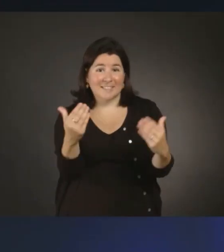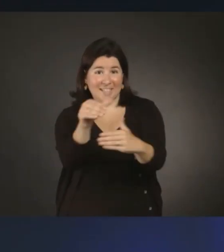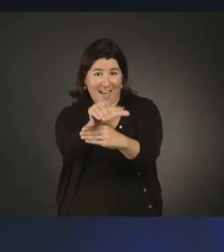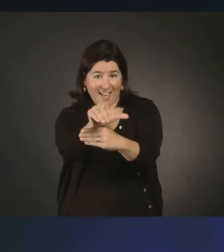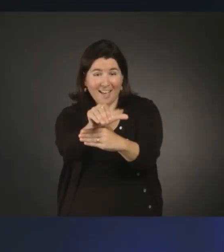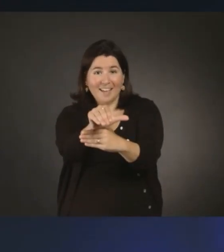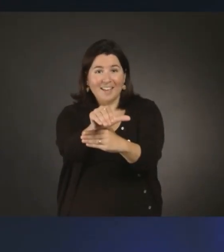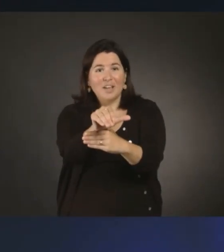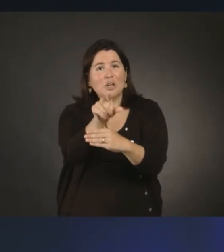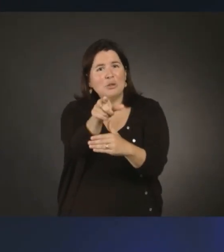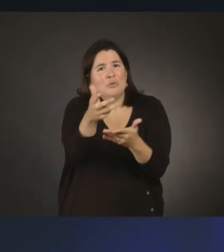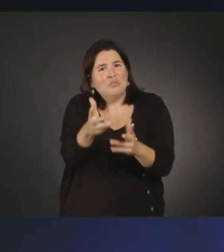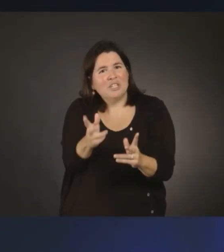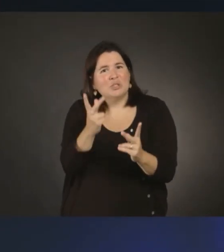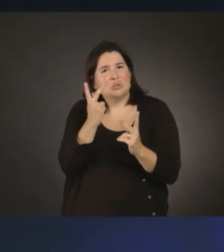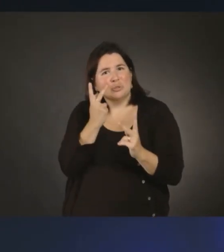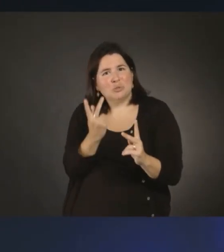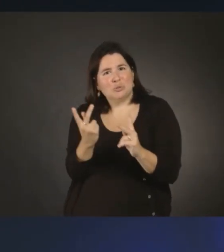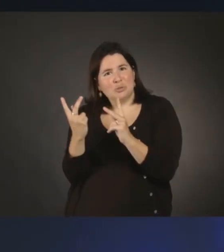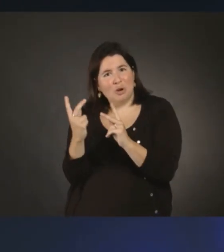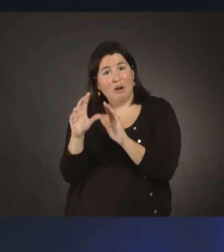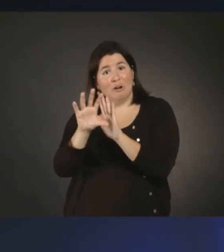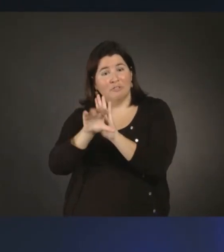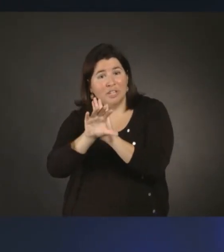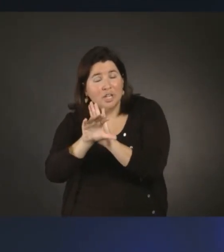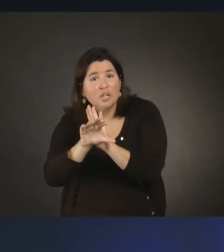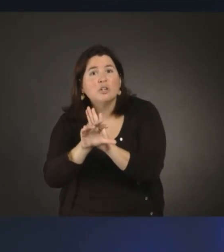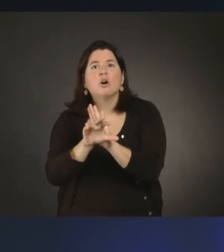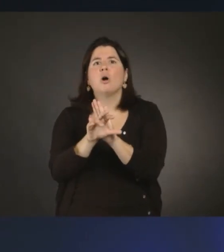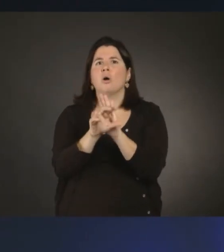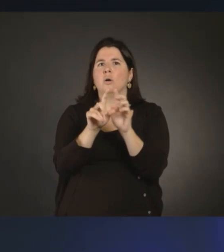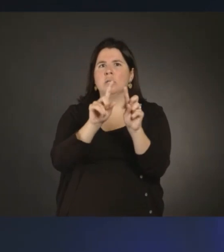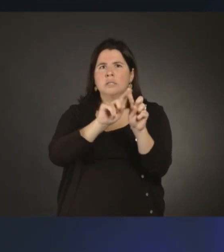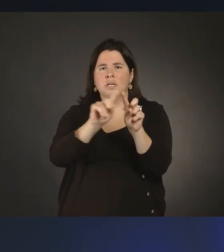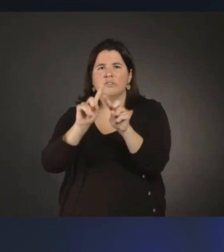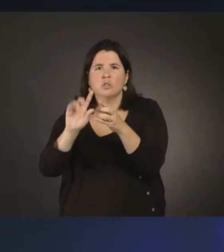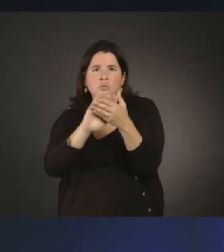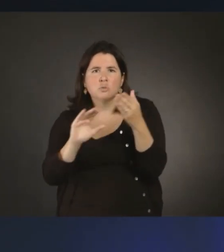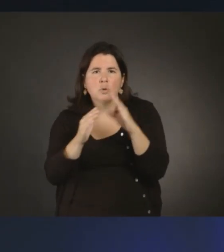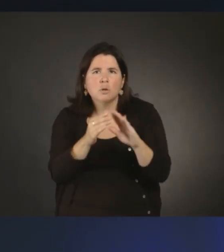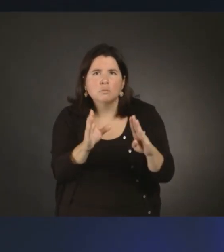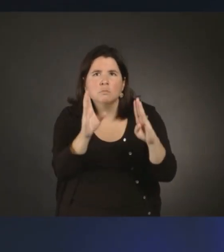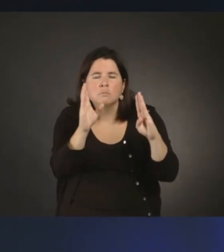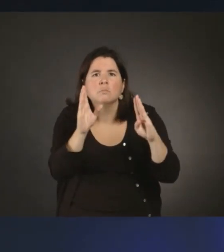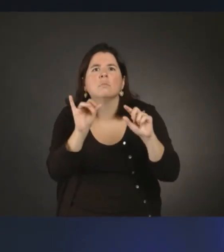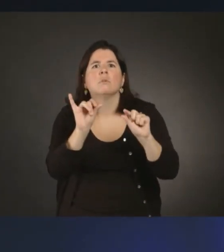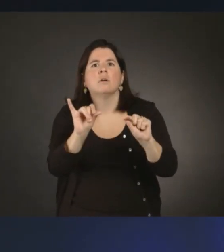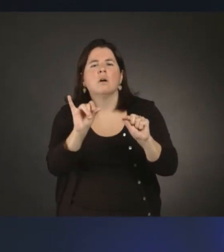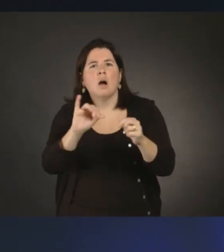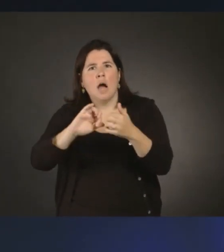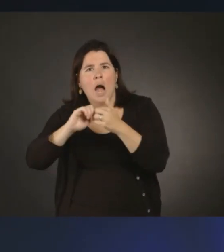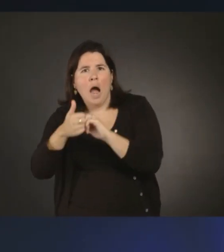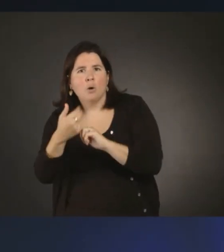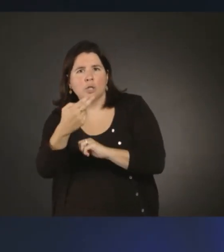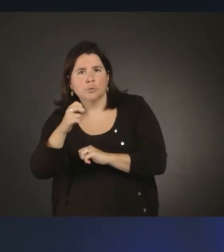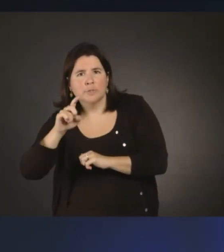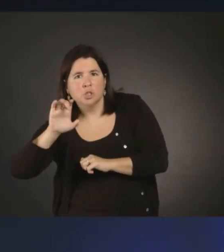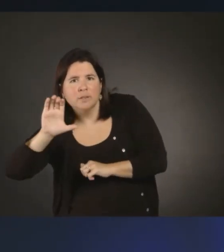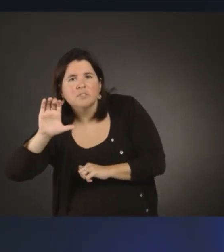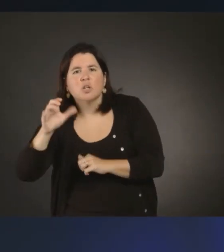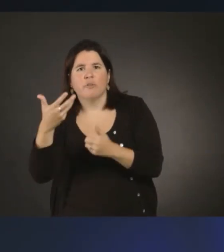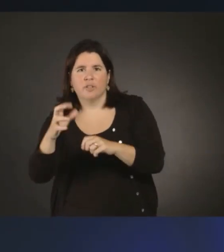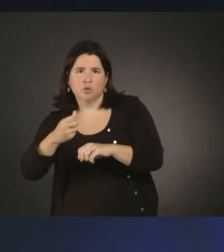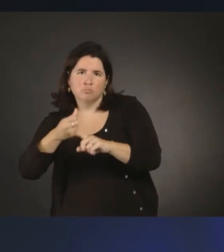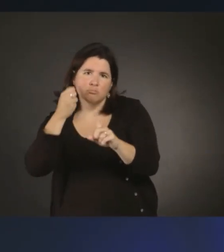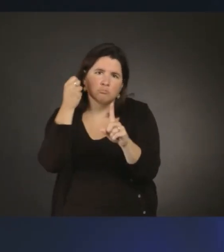This evening, you have seen videos and heard people speak of how Hearing, Speech, and Deaf Center has impacted and changed